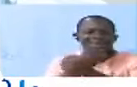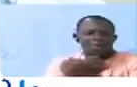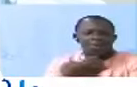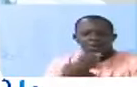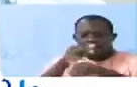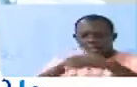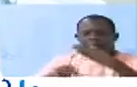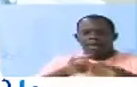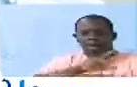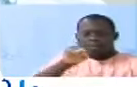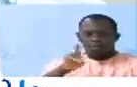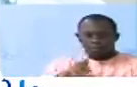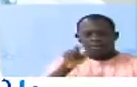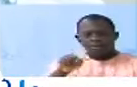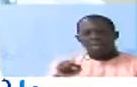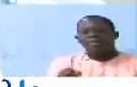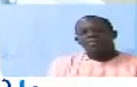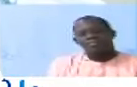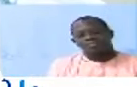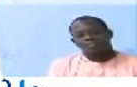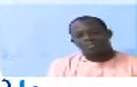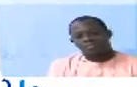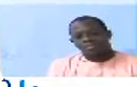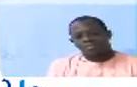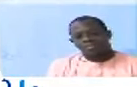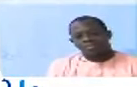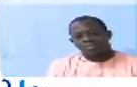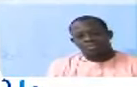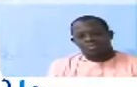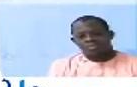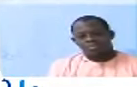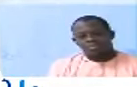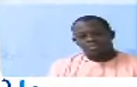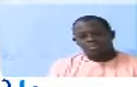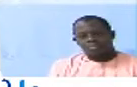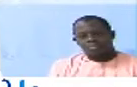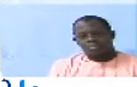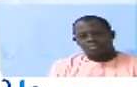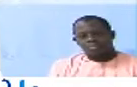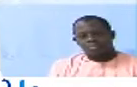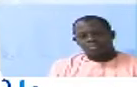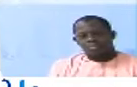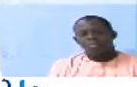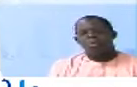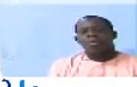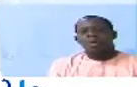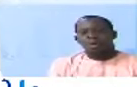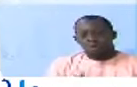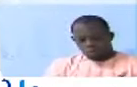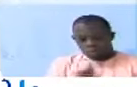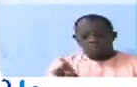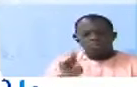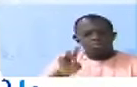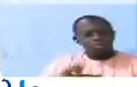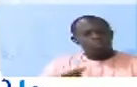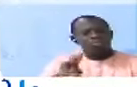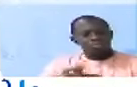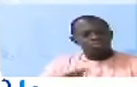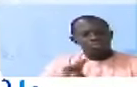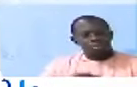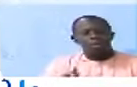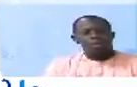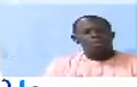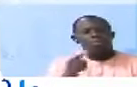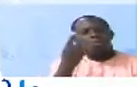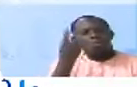je. Na sanyi kilin ke je da anin kariyate. We spent 1 year plus some months at